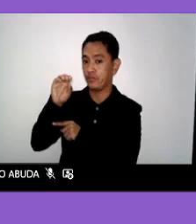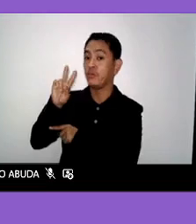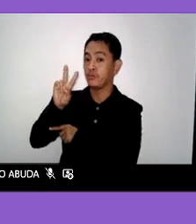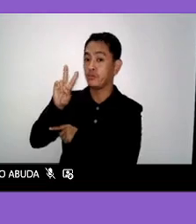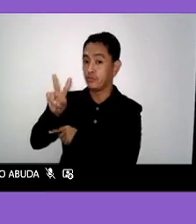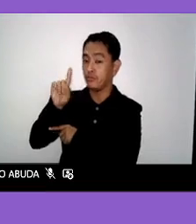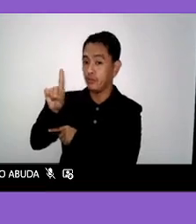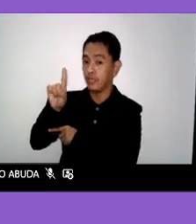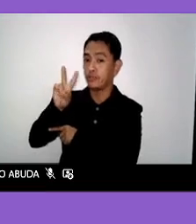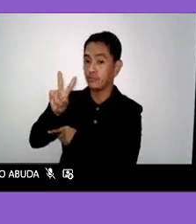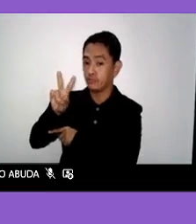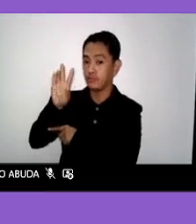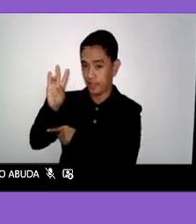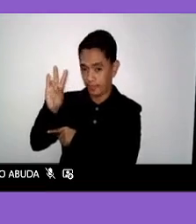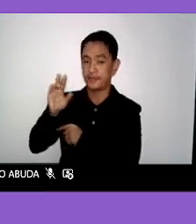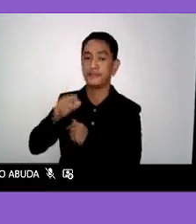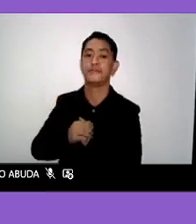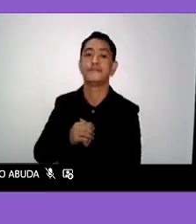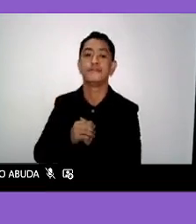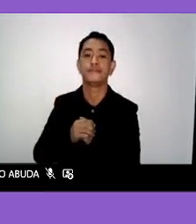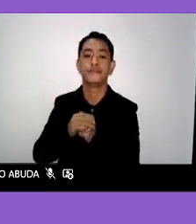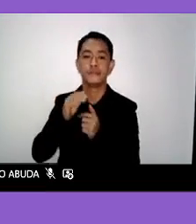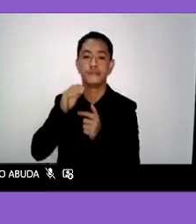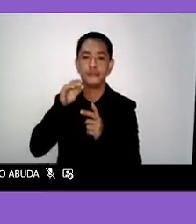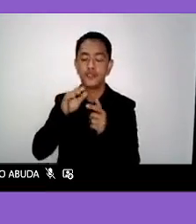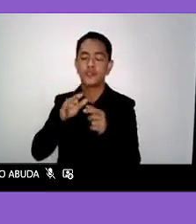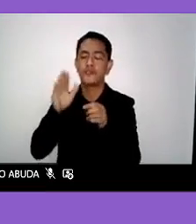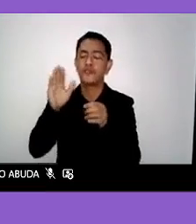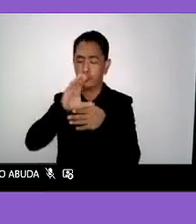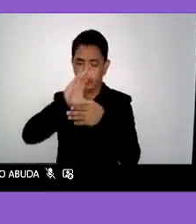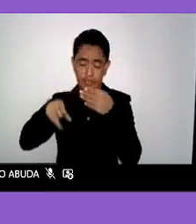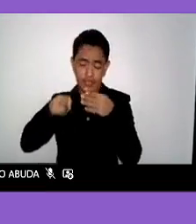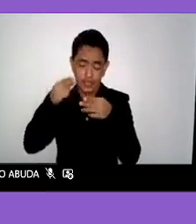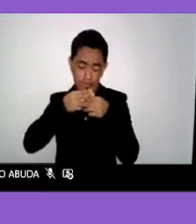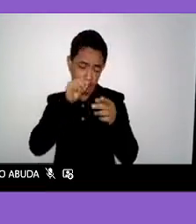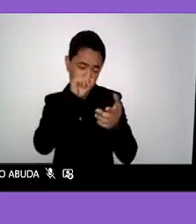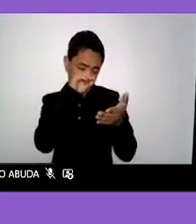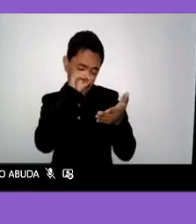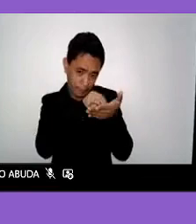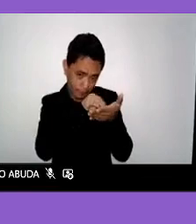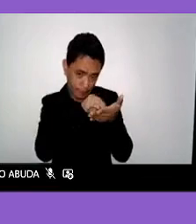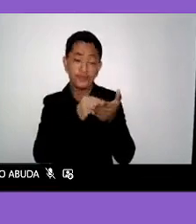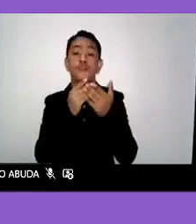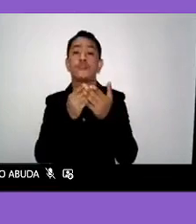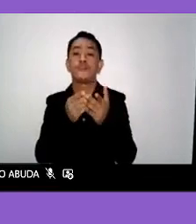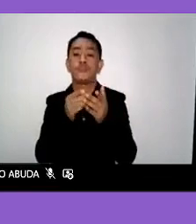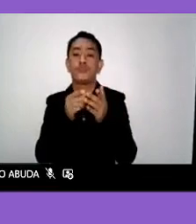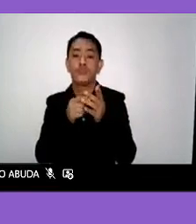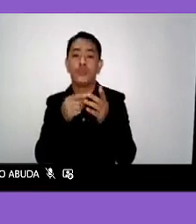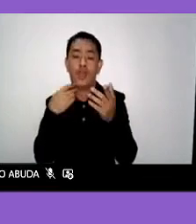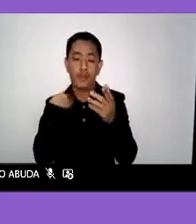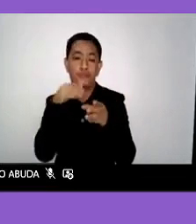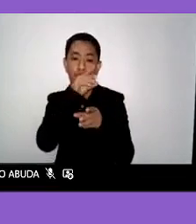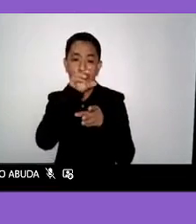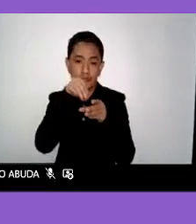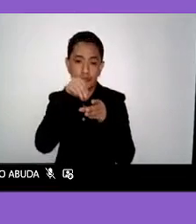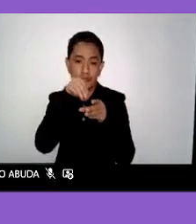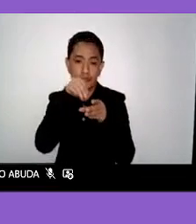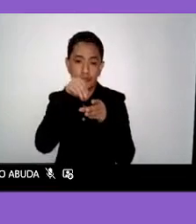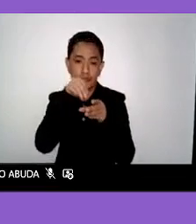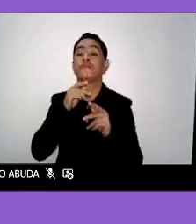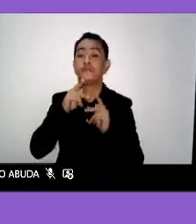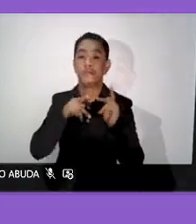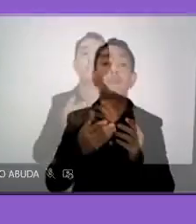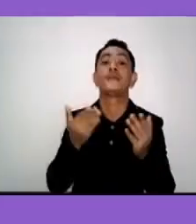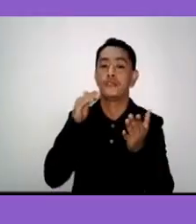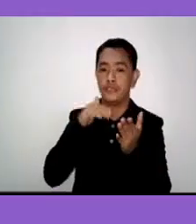81822127. Kindly type in your full name once you register to the game for us to count your participation. Again, you have